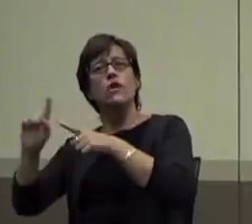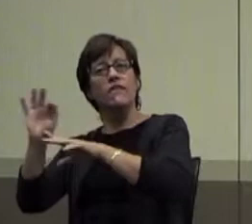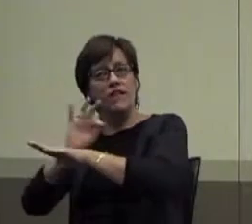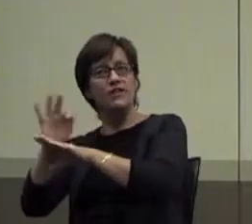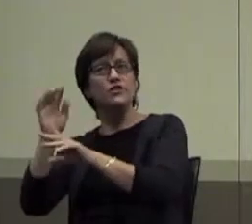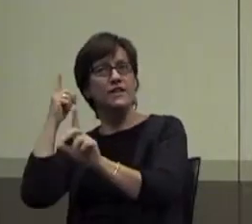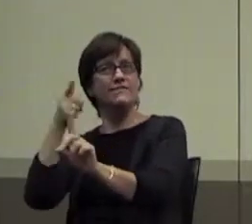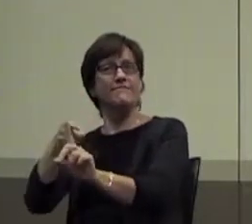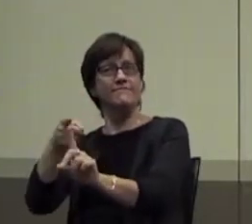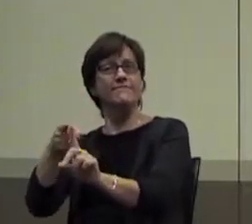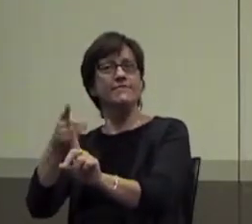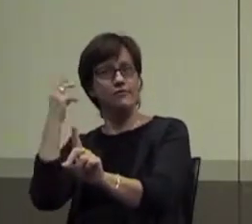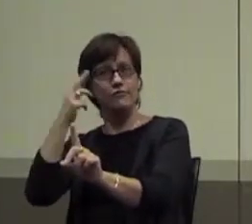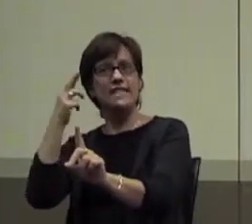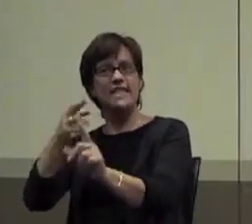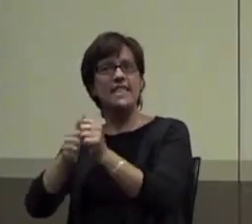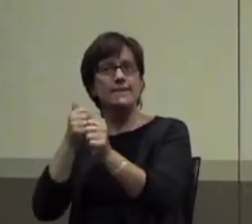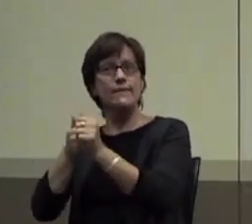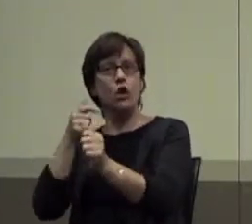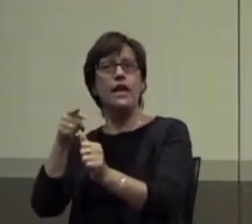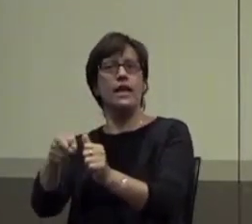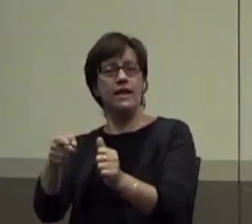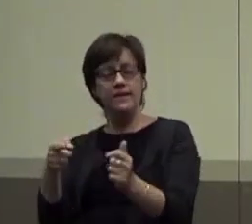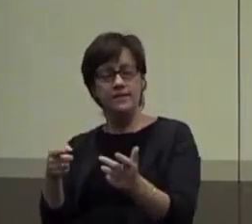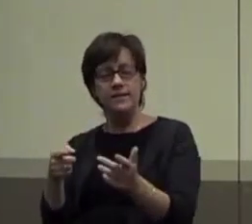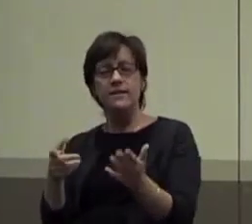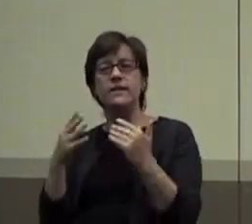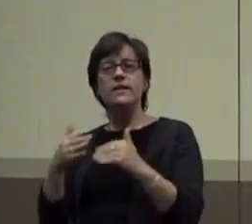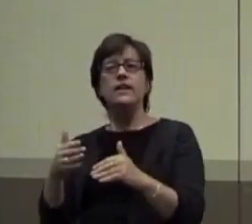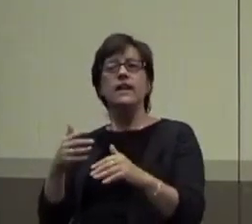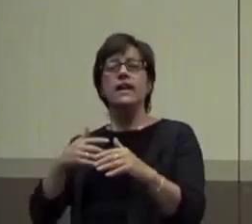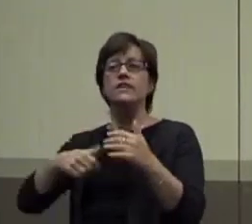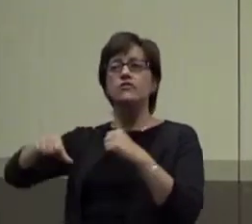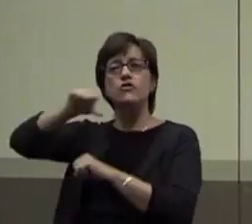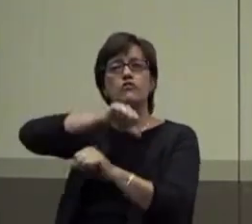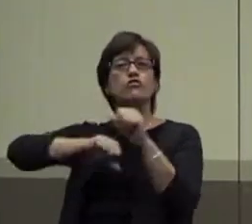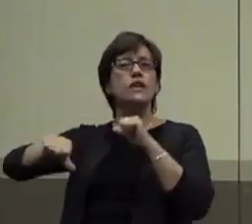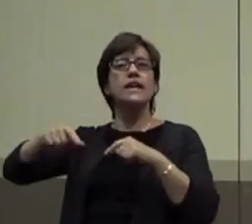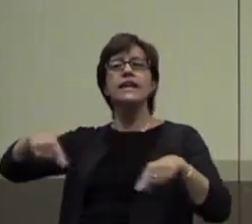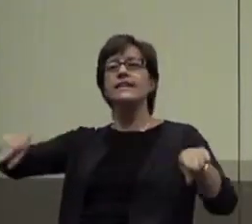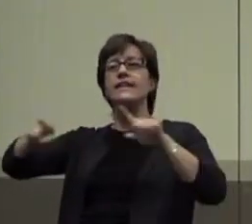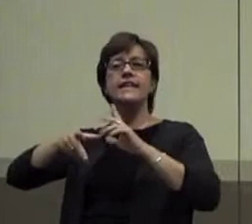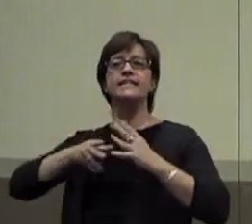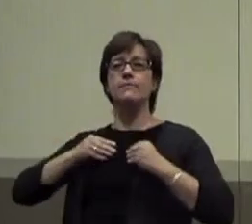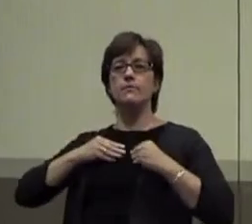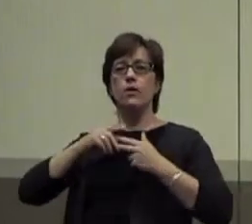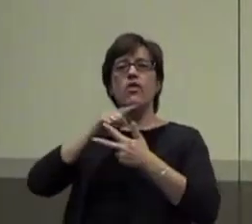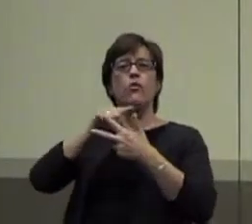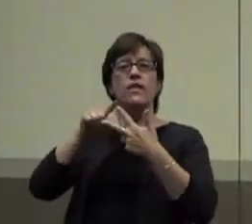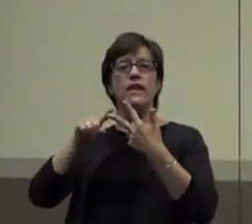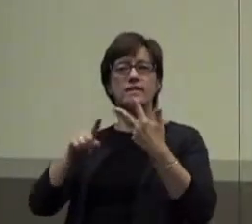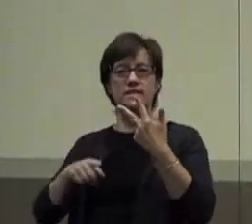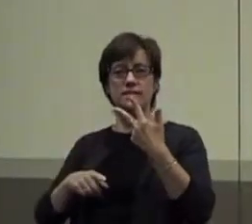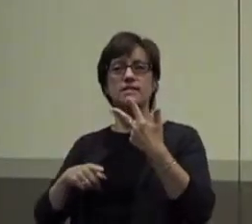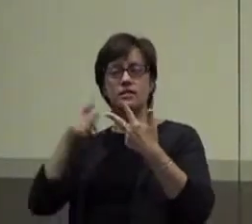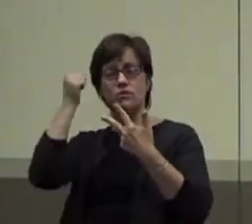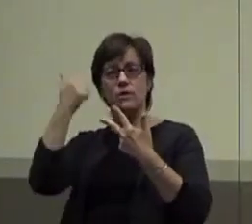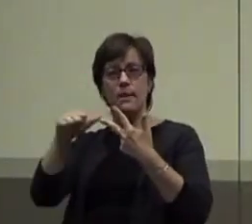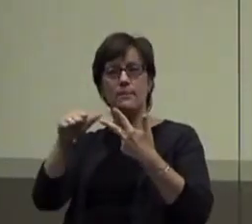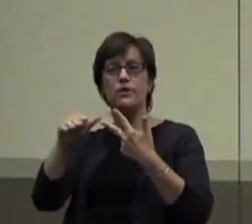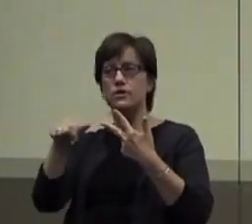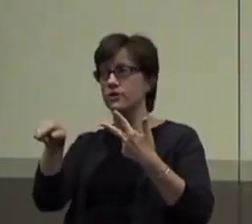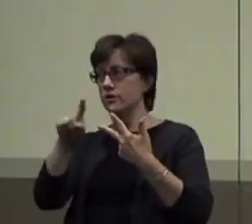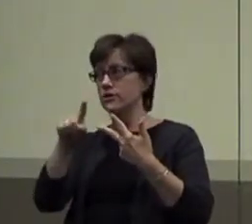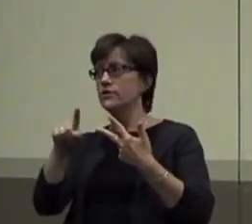function, either gaining or avoiding, whatever it is, and is socially acceptable. So those are the three things to remember. You guys got them